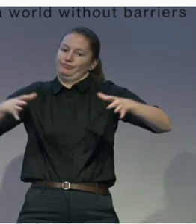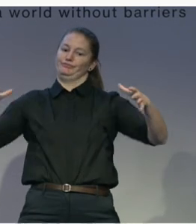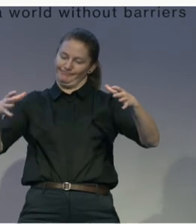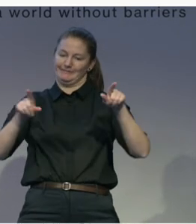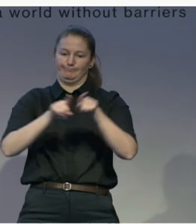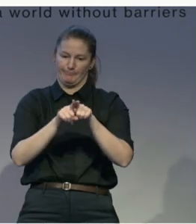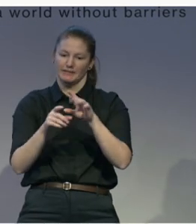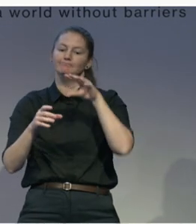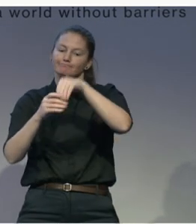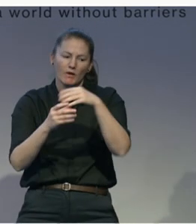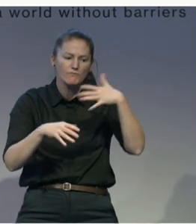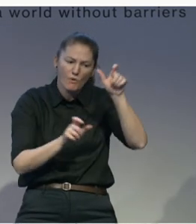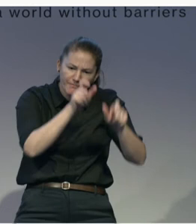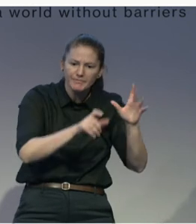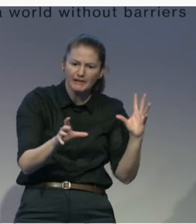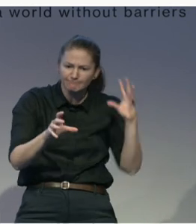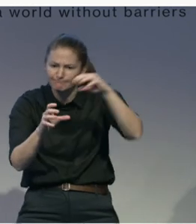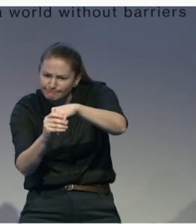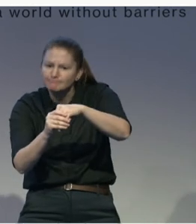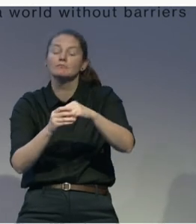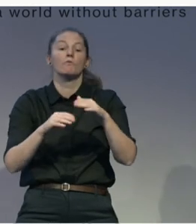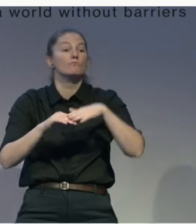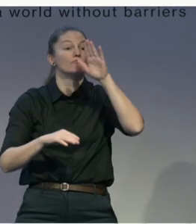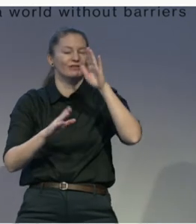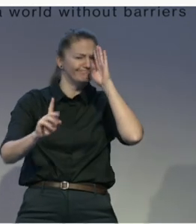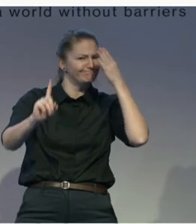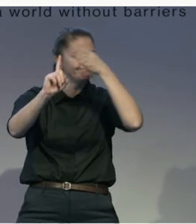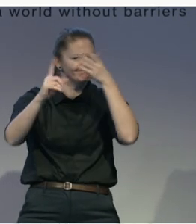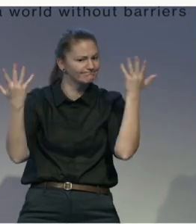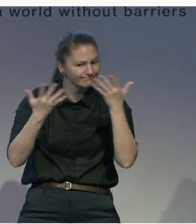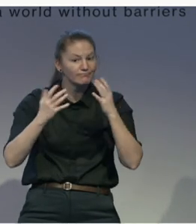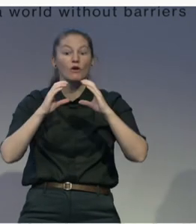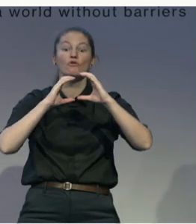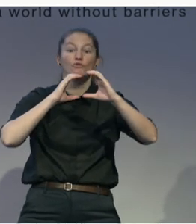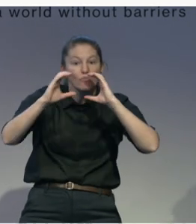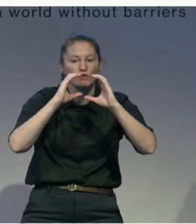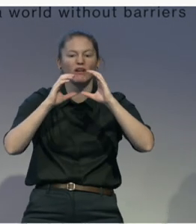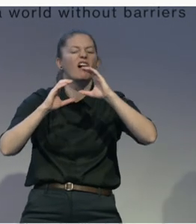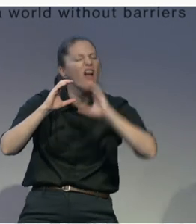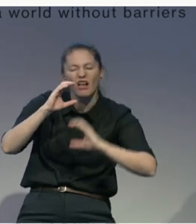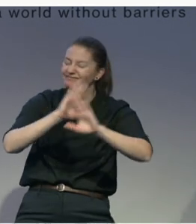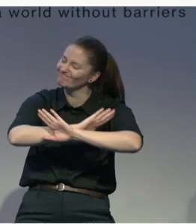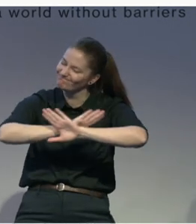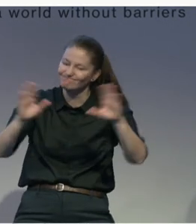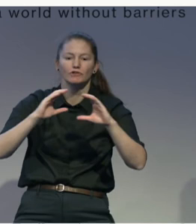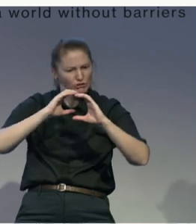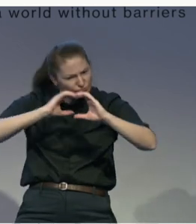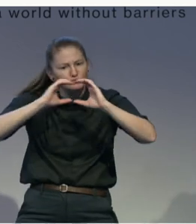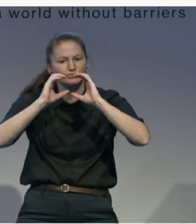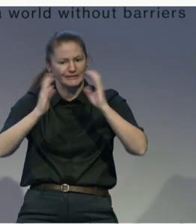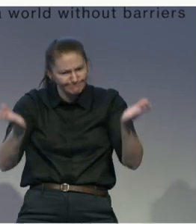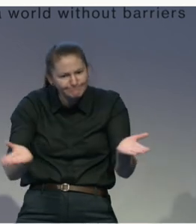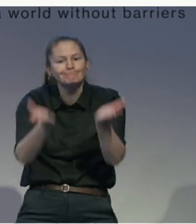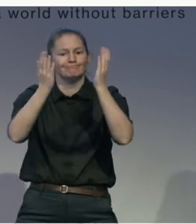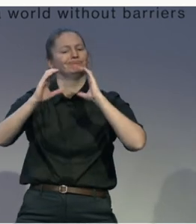about communication, is what we heard. So the communication gap is closing, and that will be the final picture here after that session. Thank